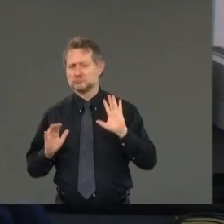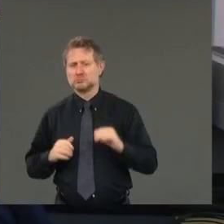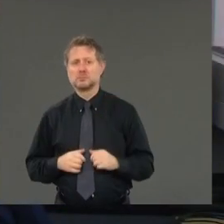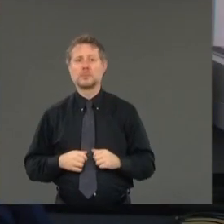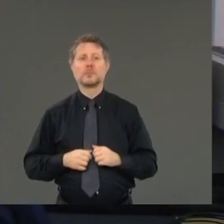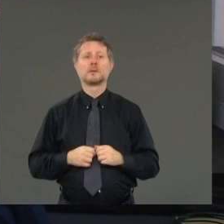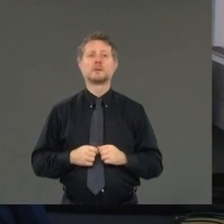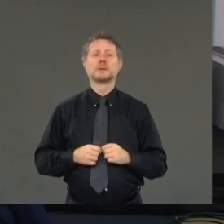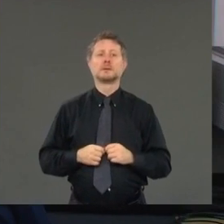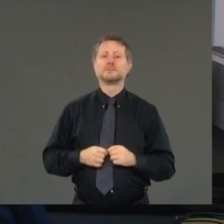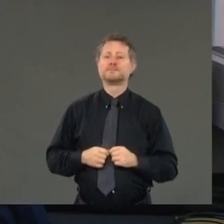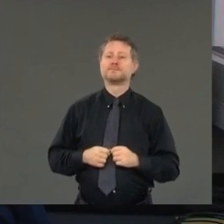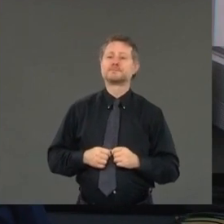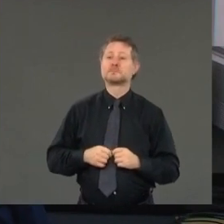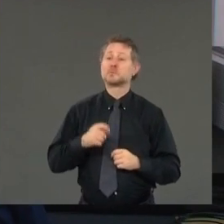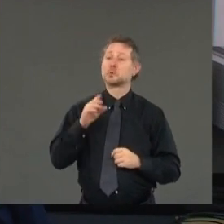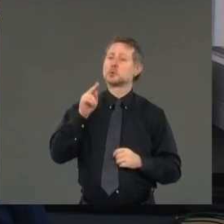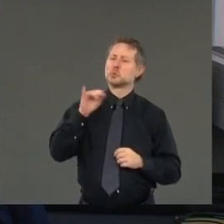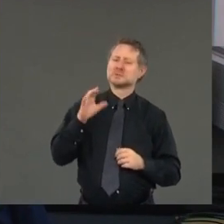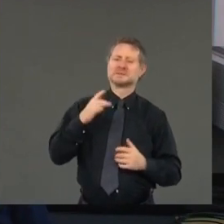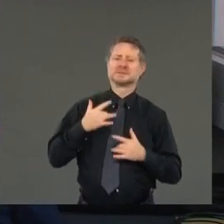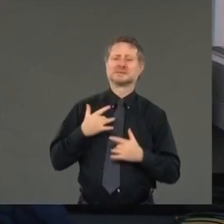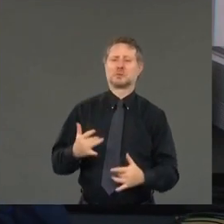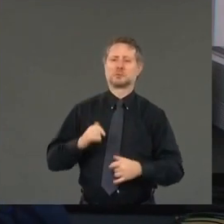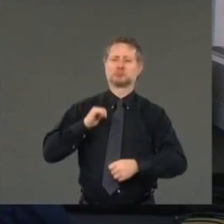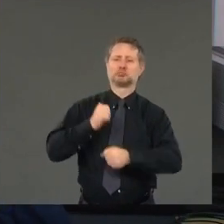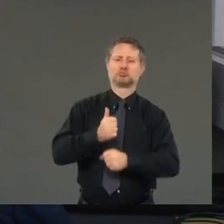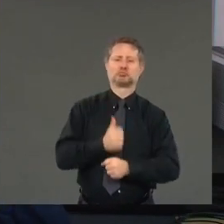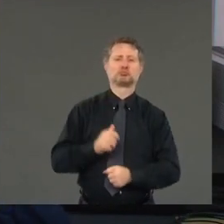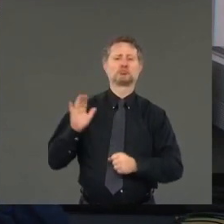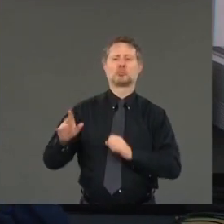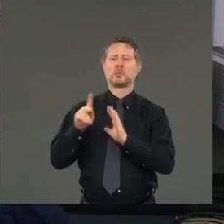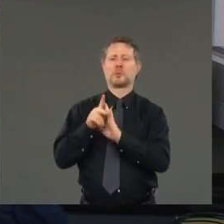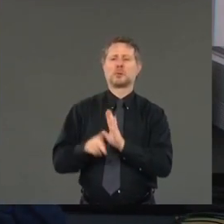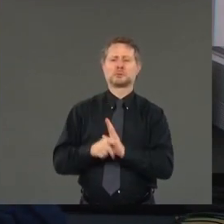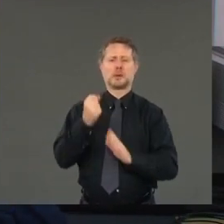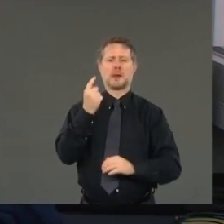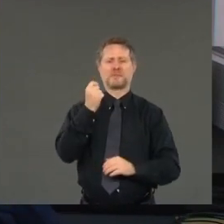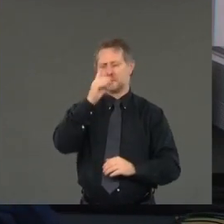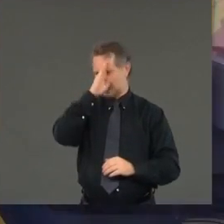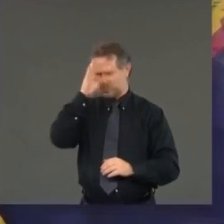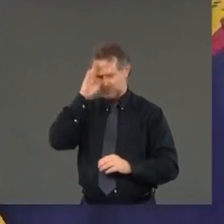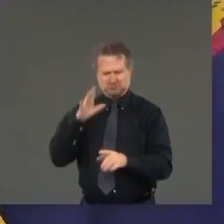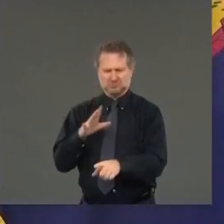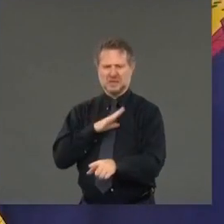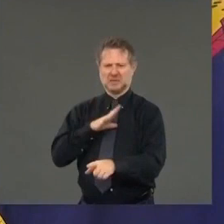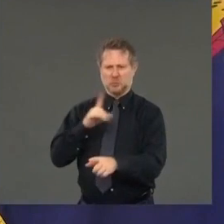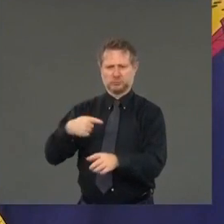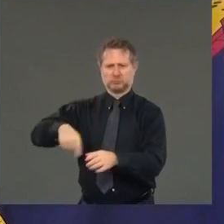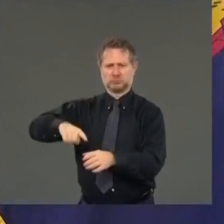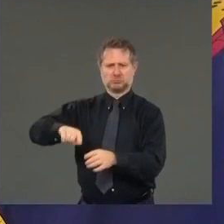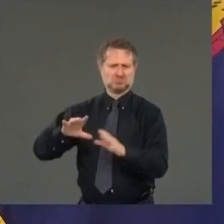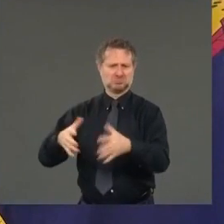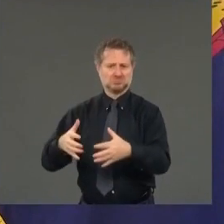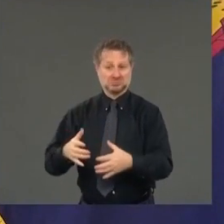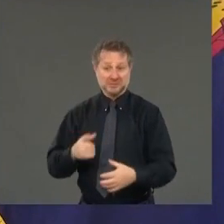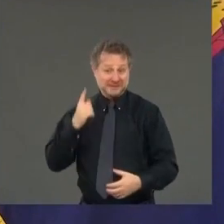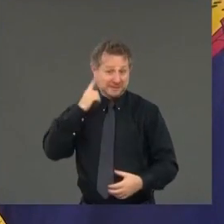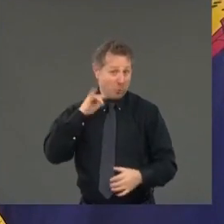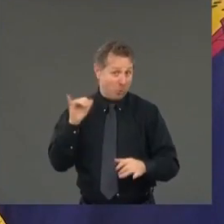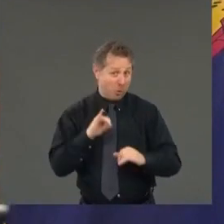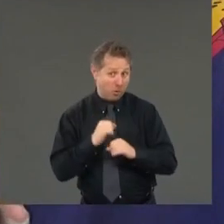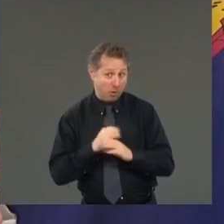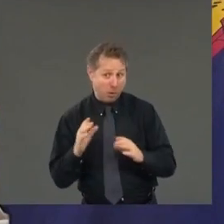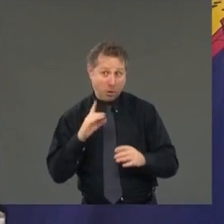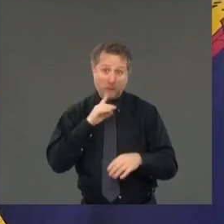The city often will make policy for those 11 hospitals that it's reported, it sounds like it's policy